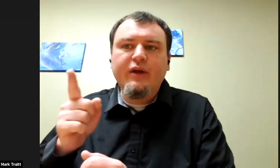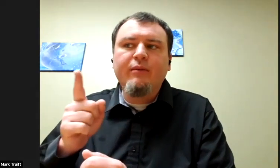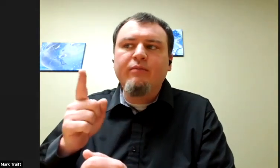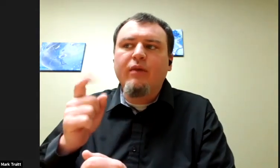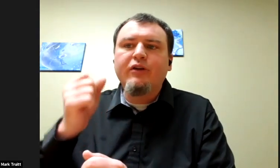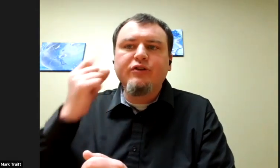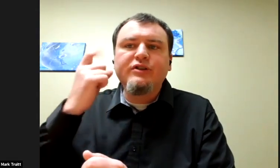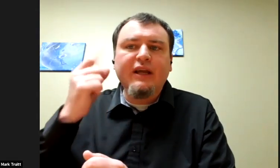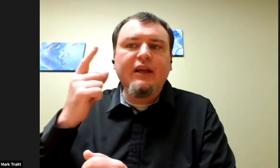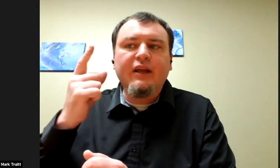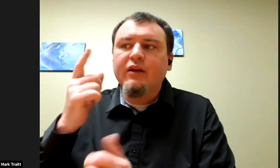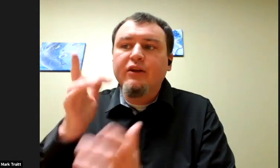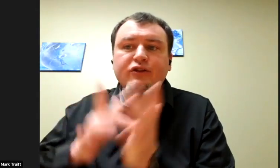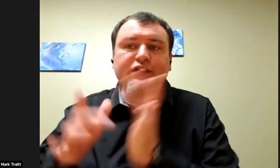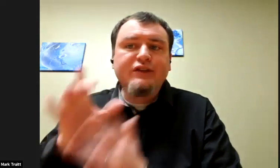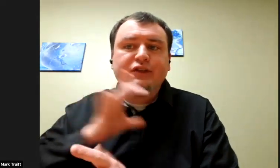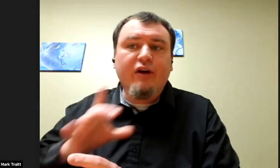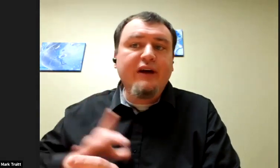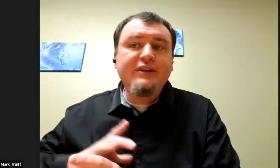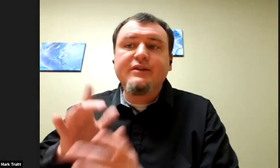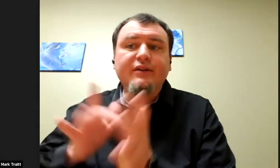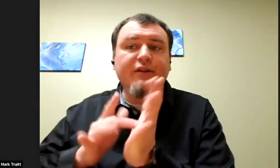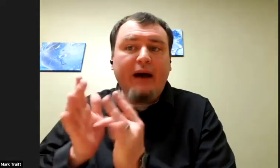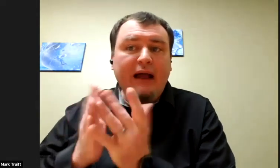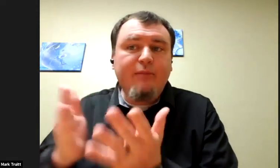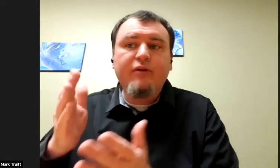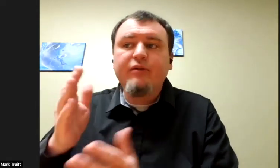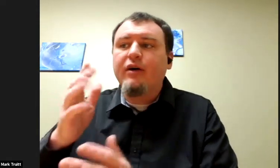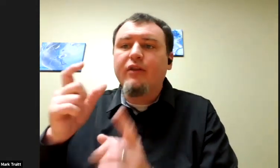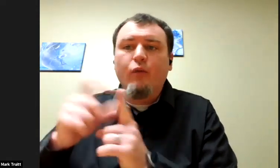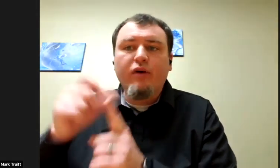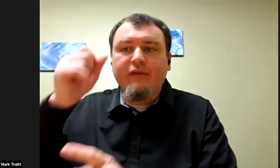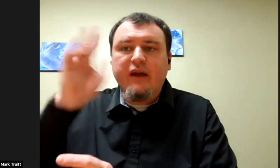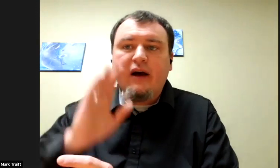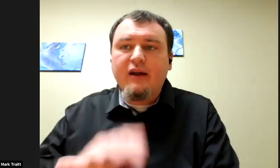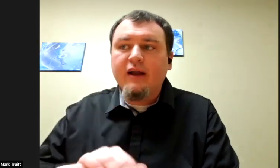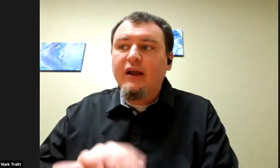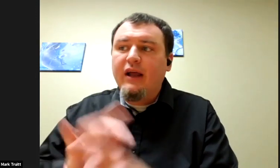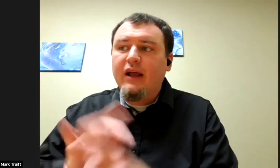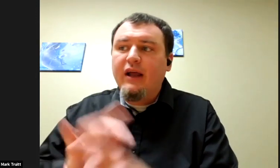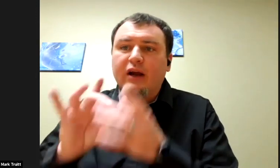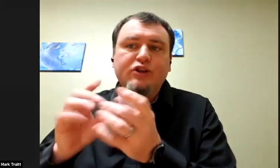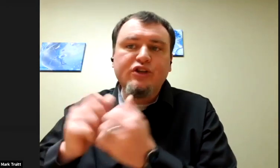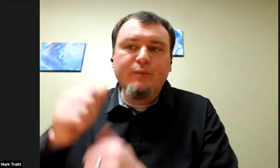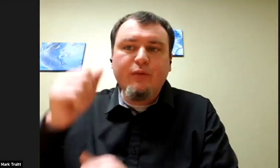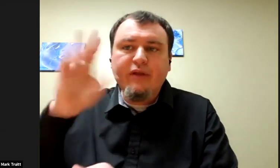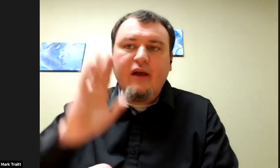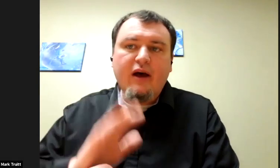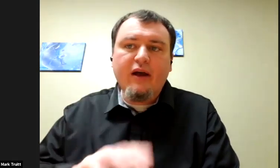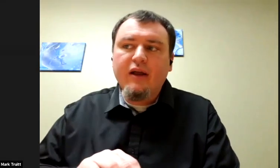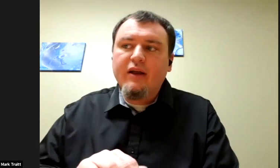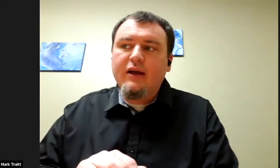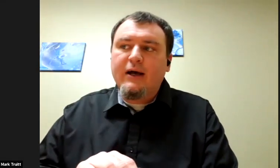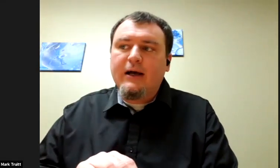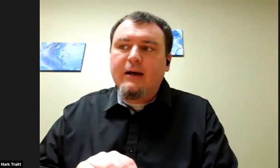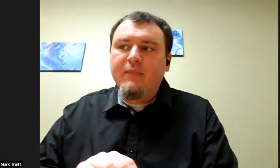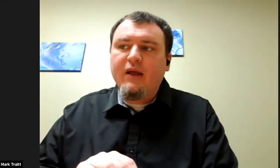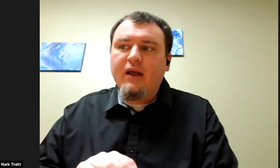led to him understanding Jesus Christ, the Bible, the Word of God, and a relationship with